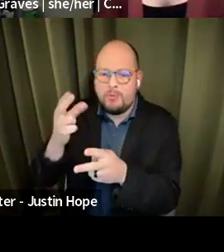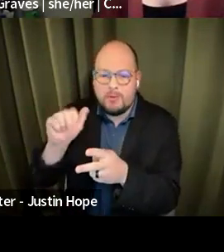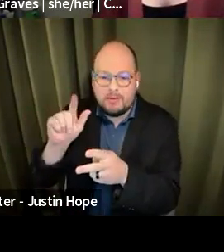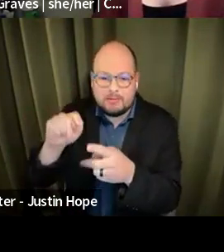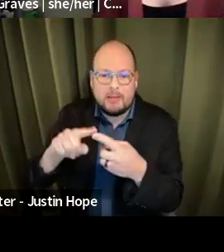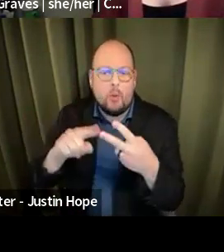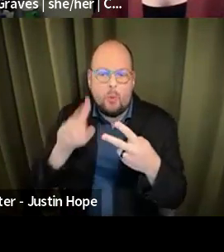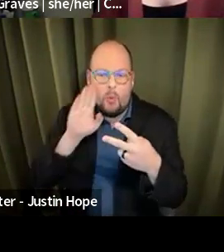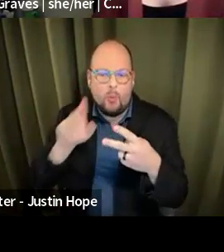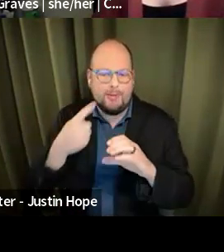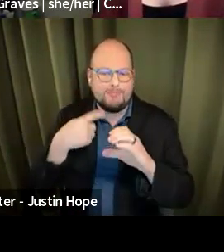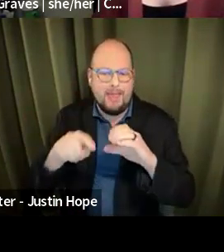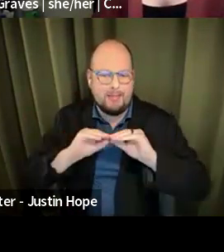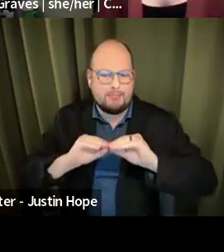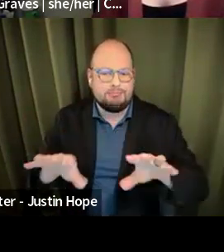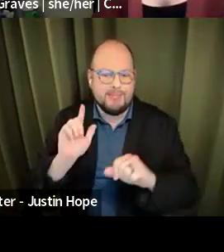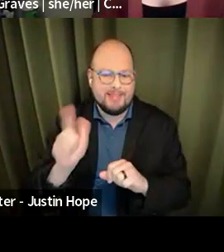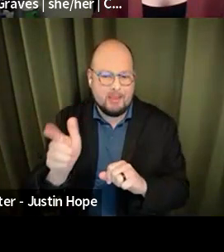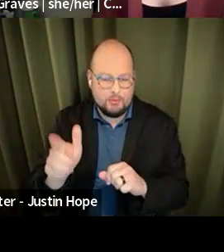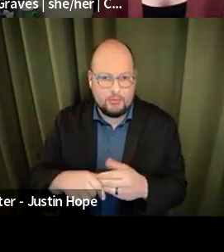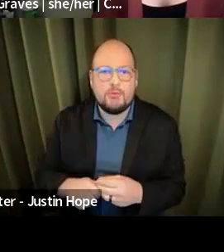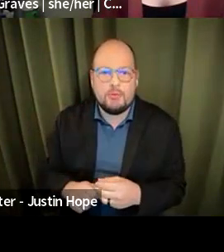you about it. Let's